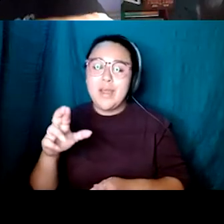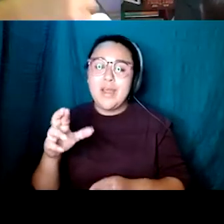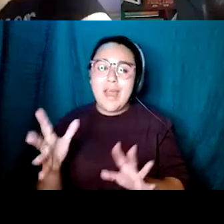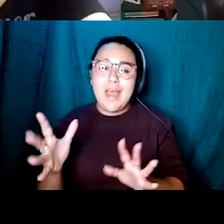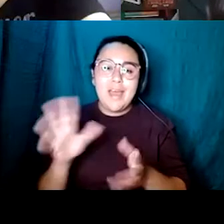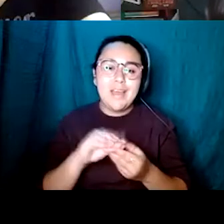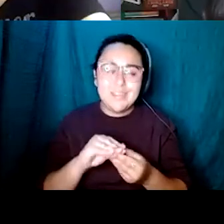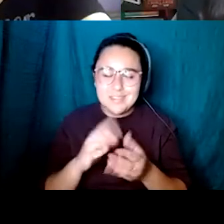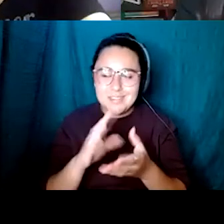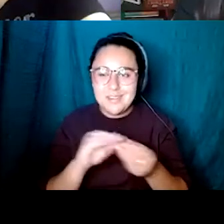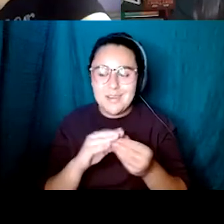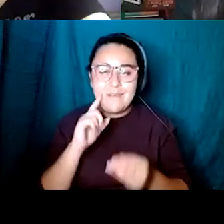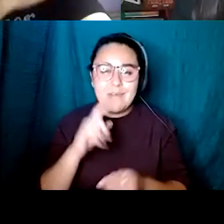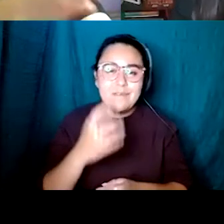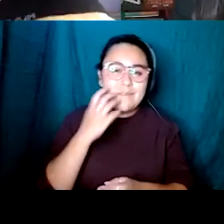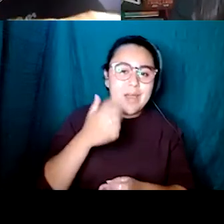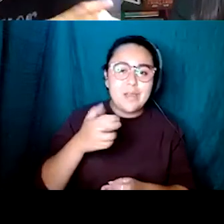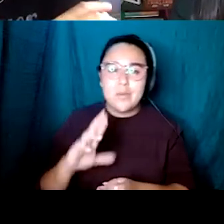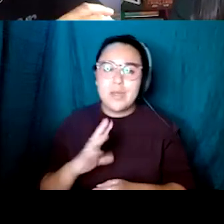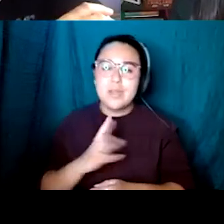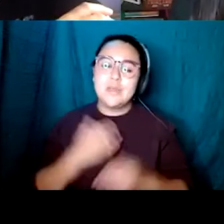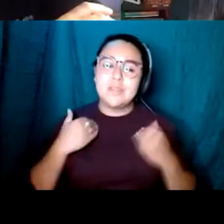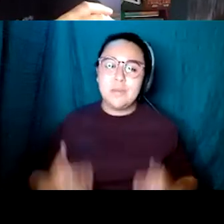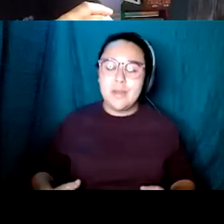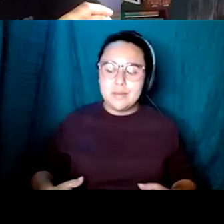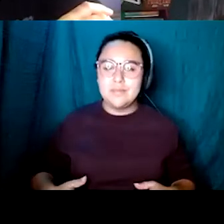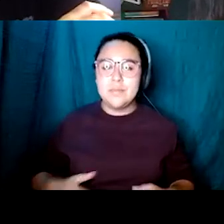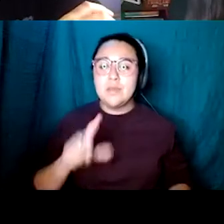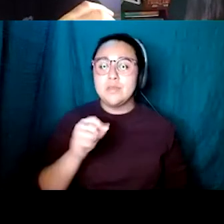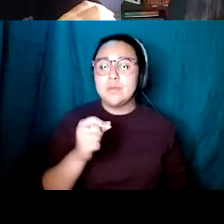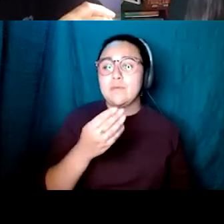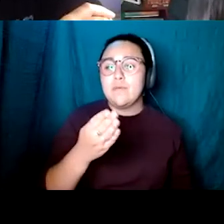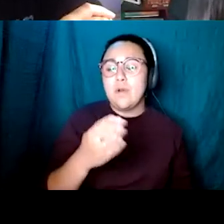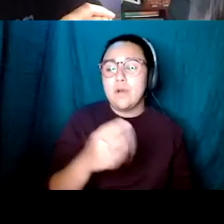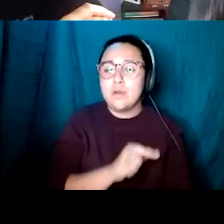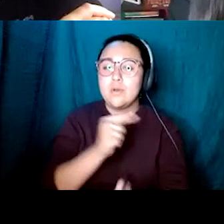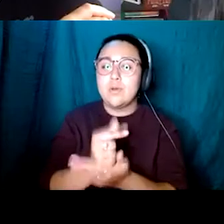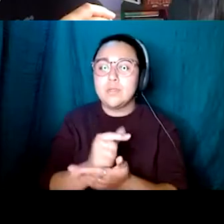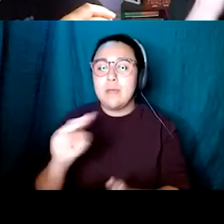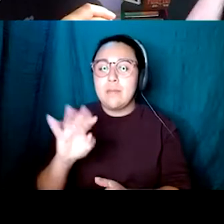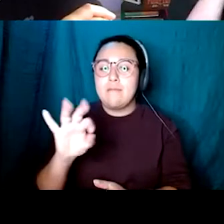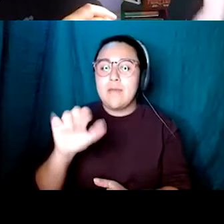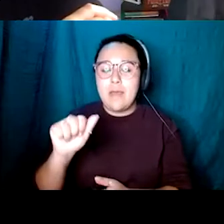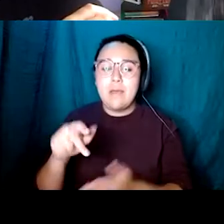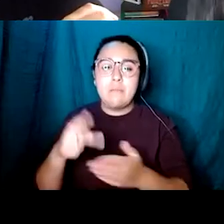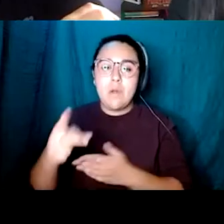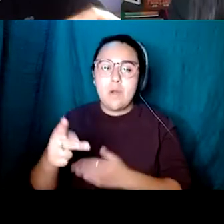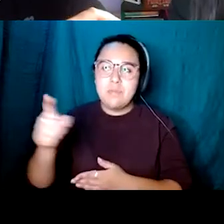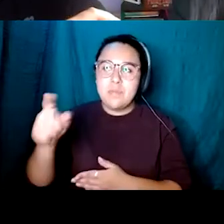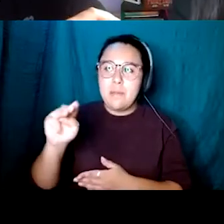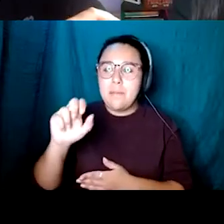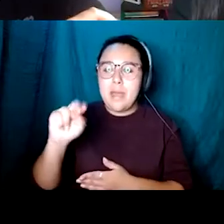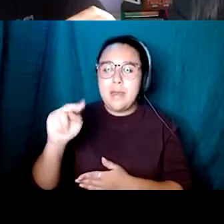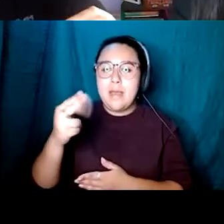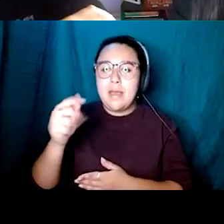lives. A 2014 graduate of Manhattanville College's MFA program and a